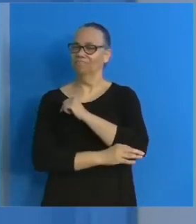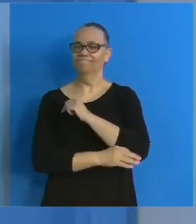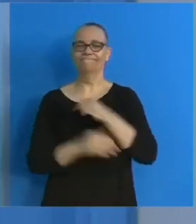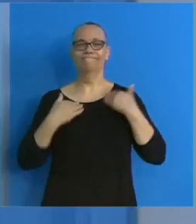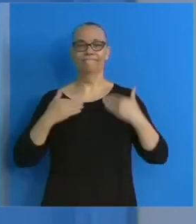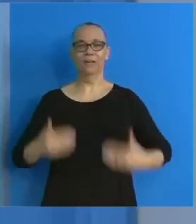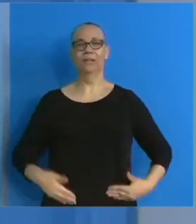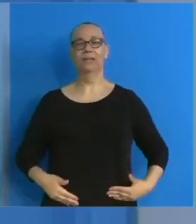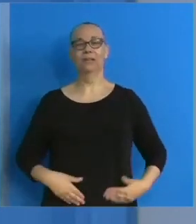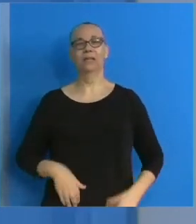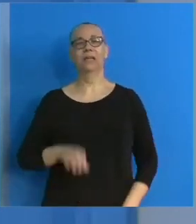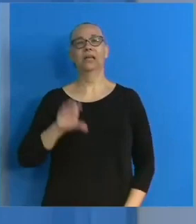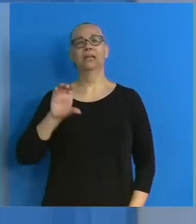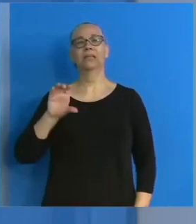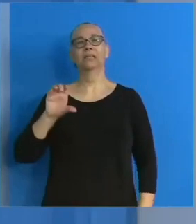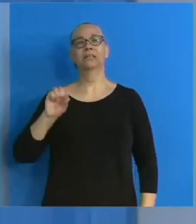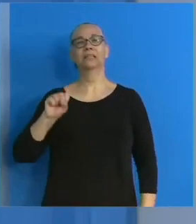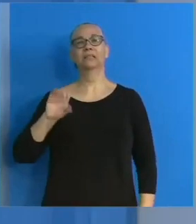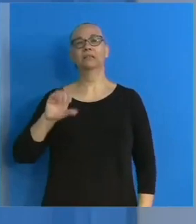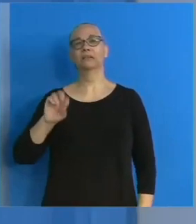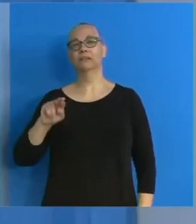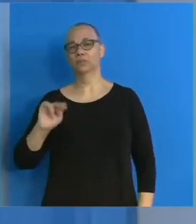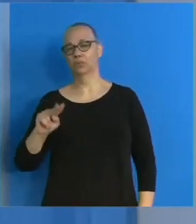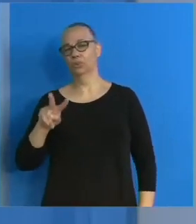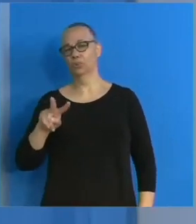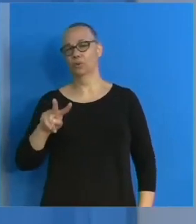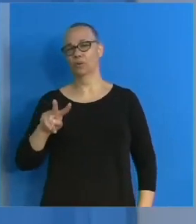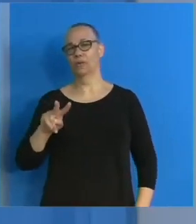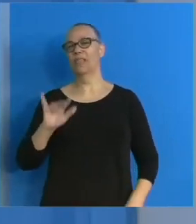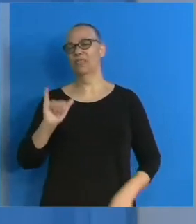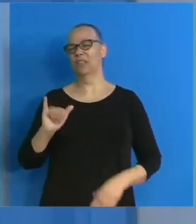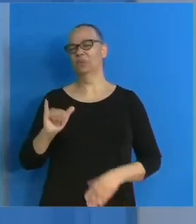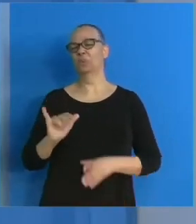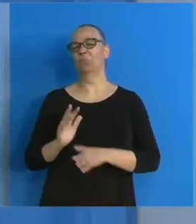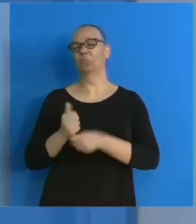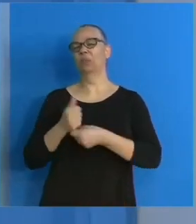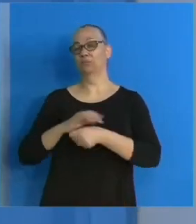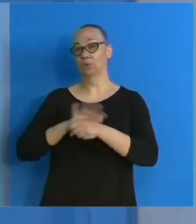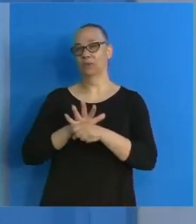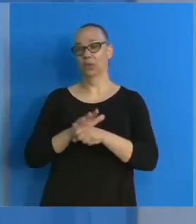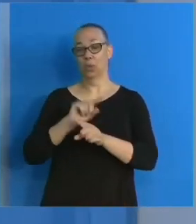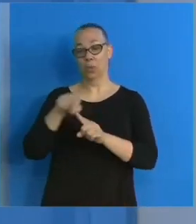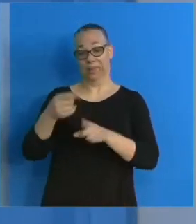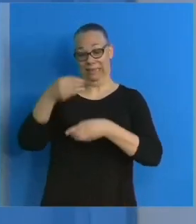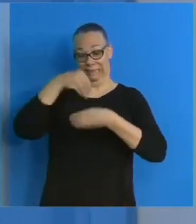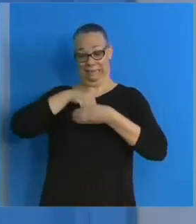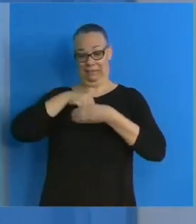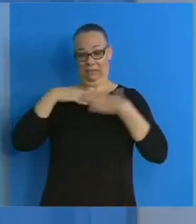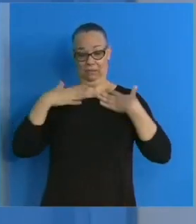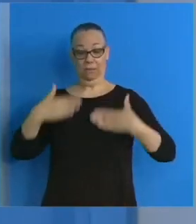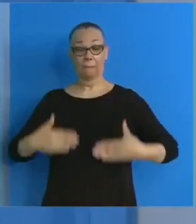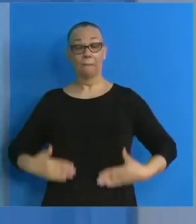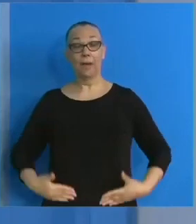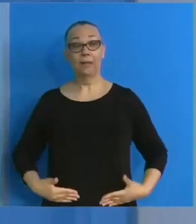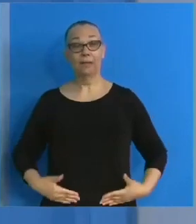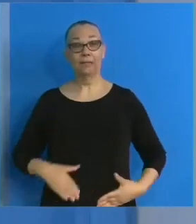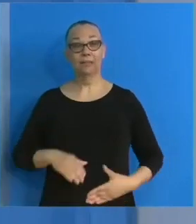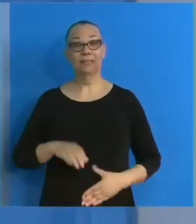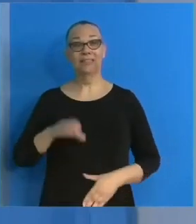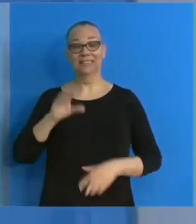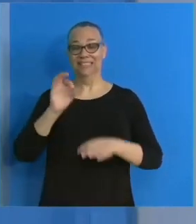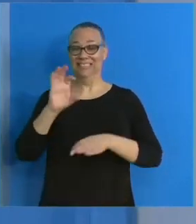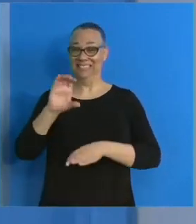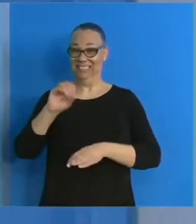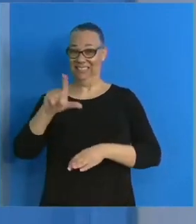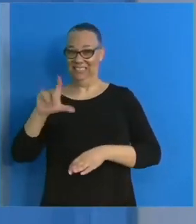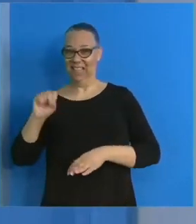That's the virus that causes COVID-19. So when the virus enters the body, the cells known as the